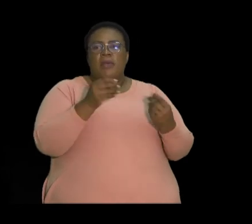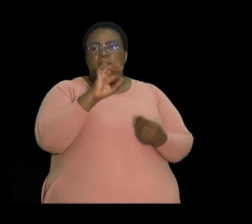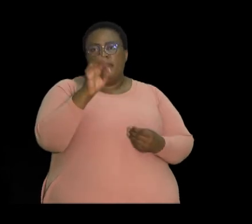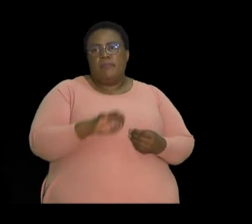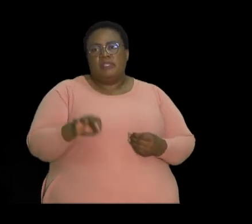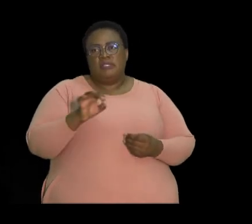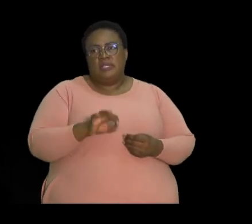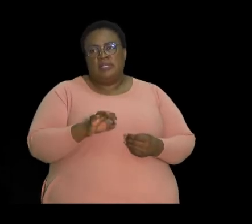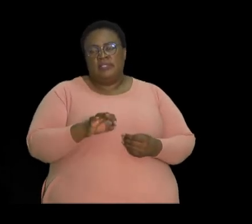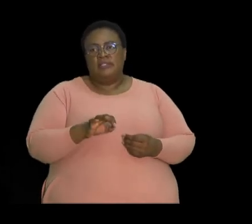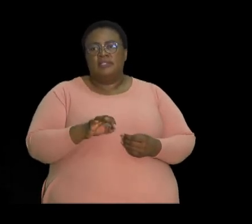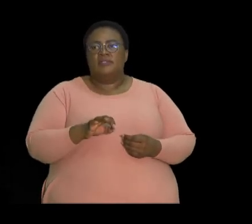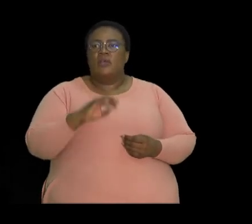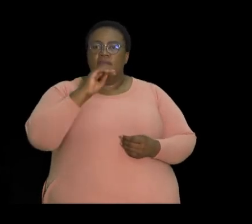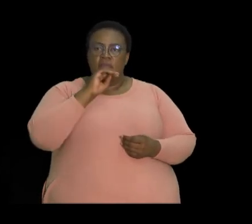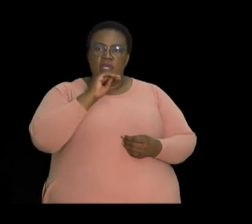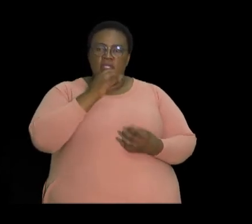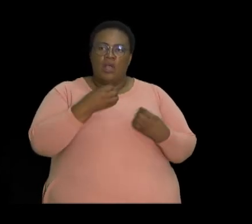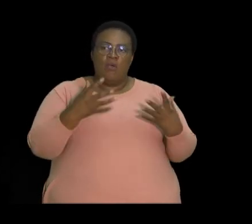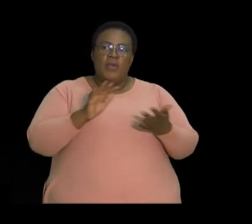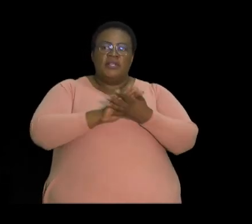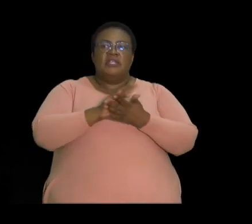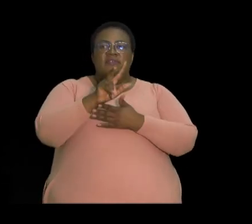it to be a percentage. Then it becomes